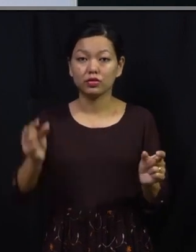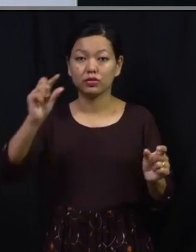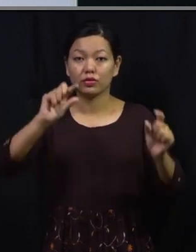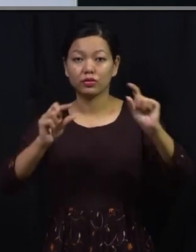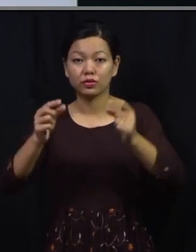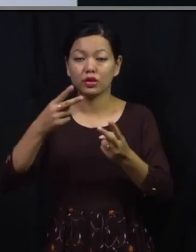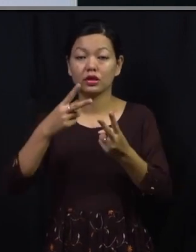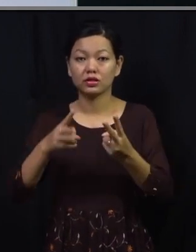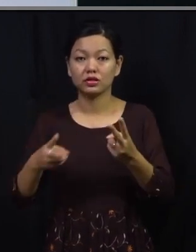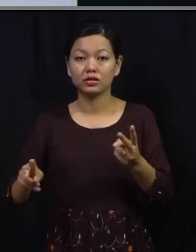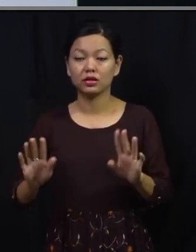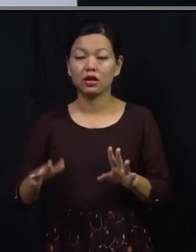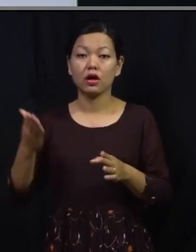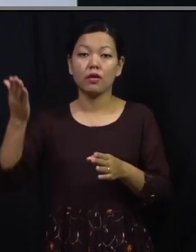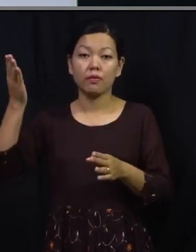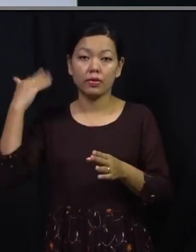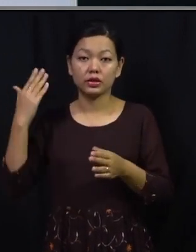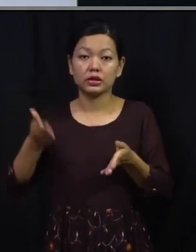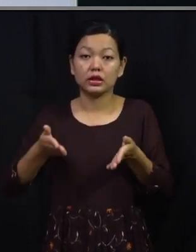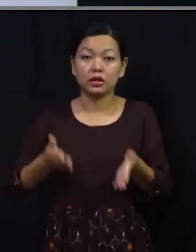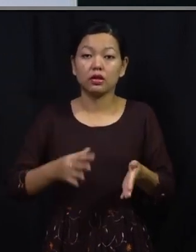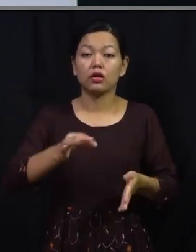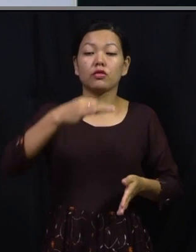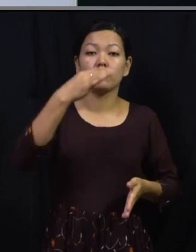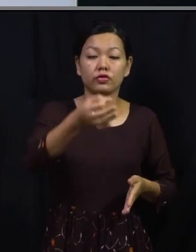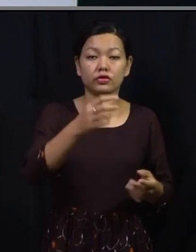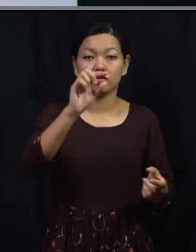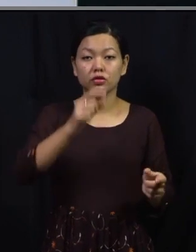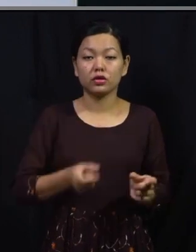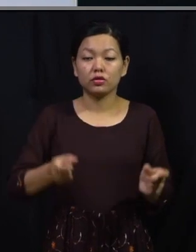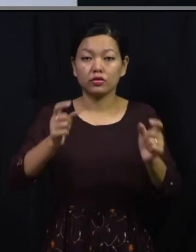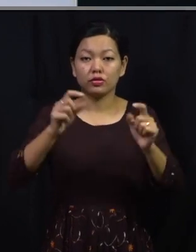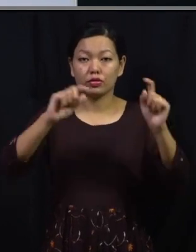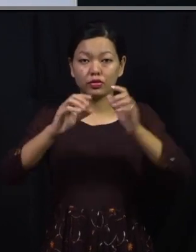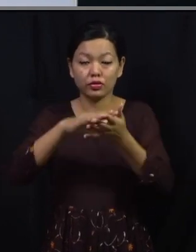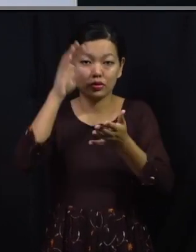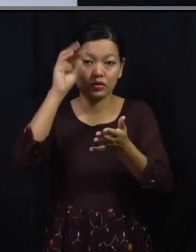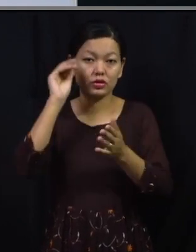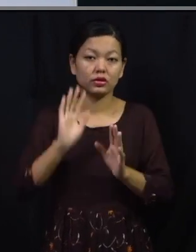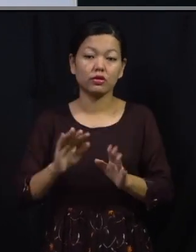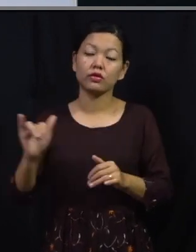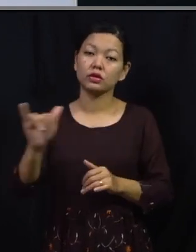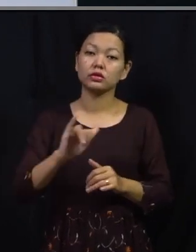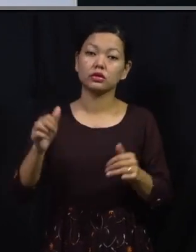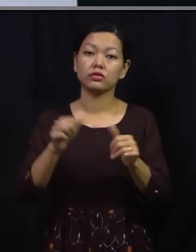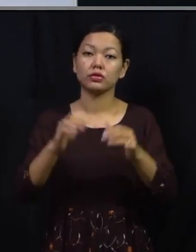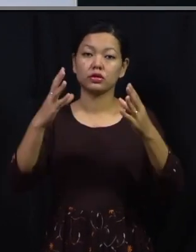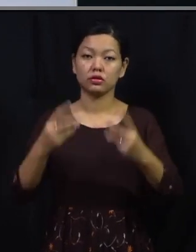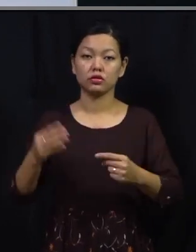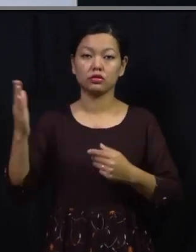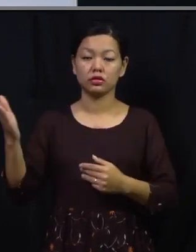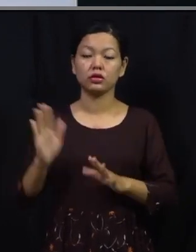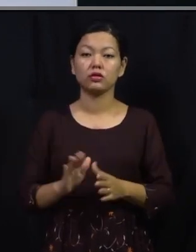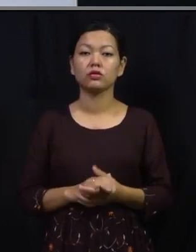experiments based on the past. In the same manner, in accounting also we have different principles such as GAAP,